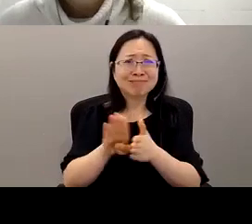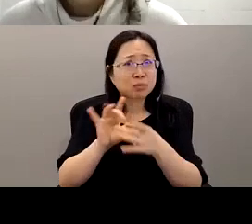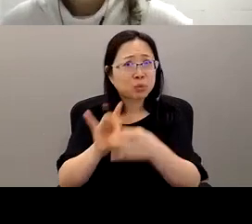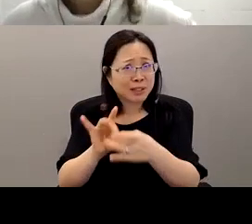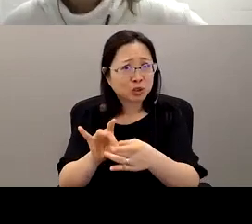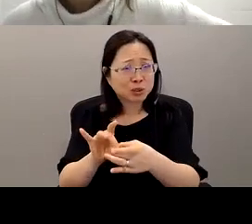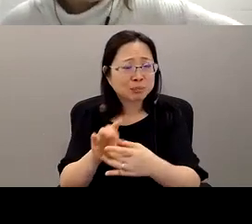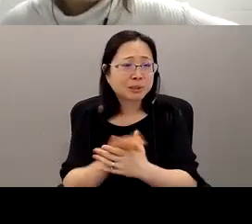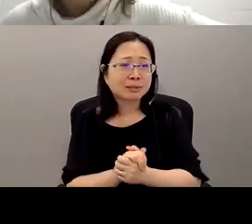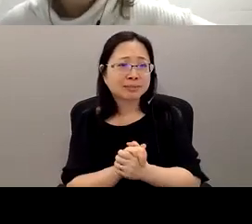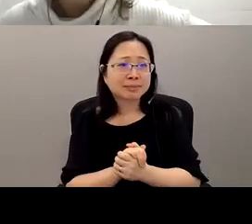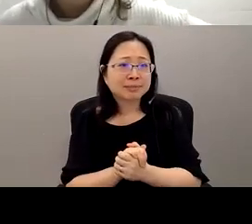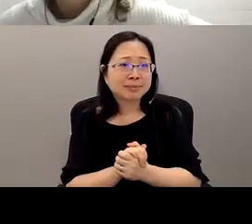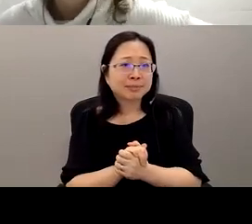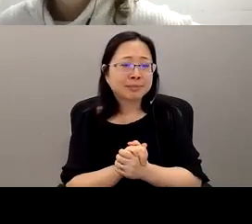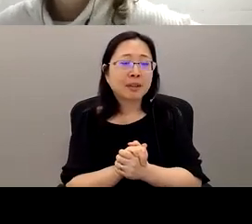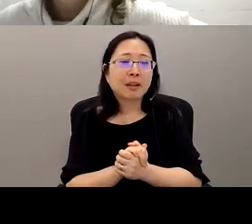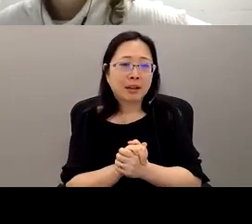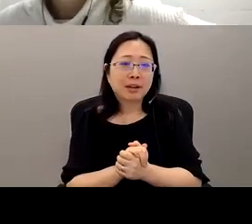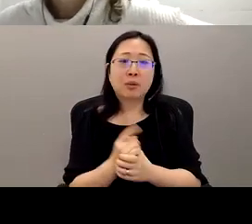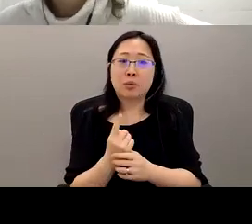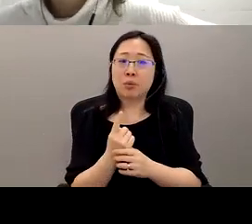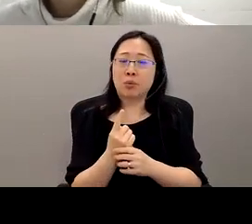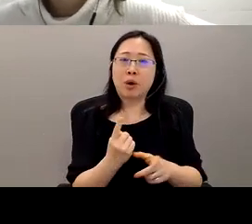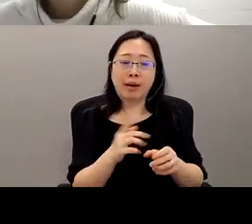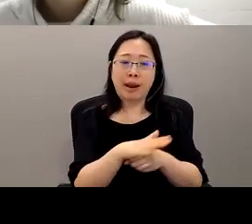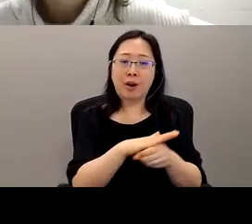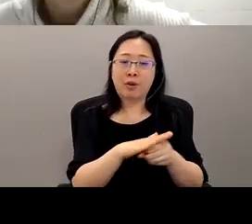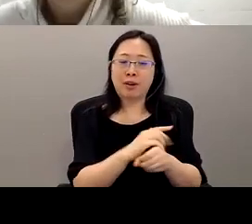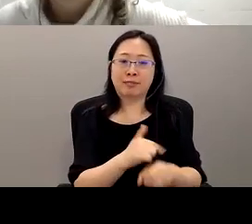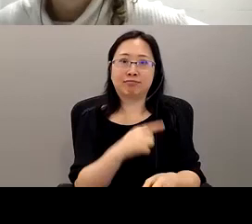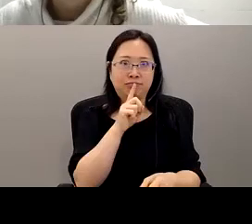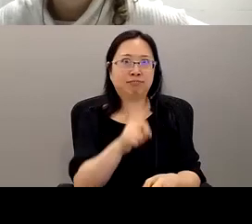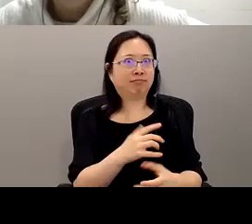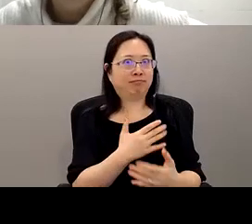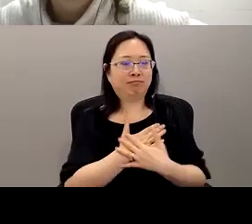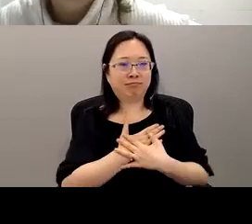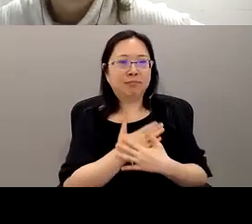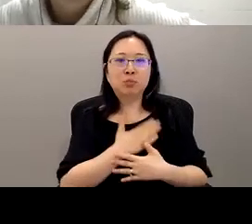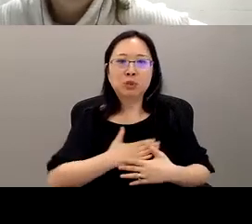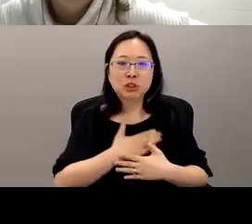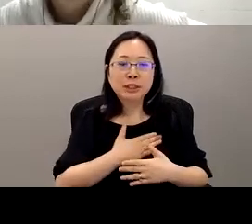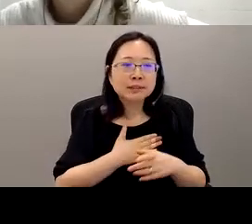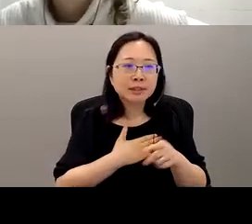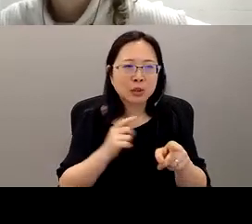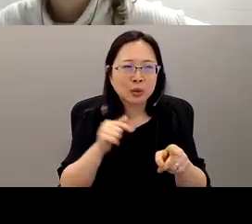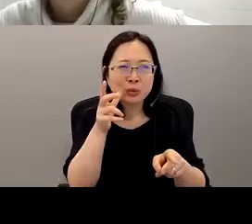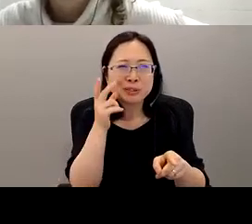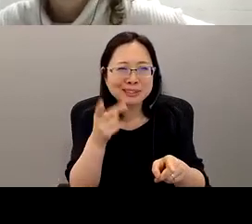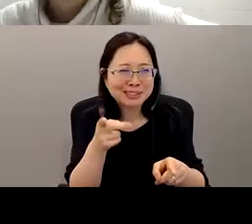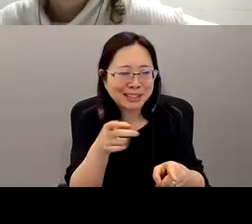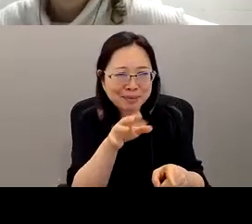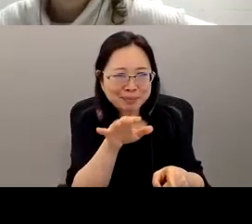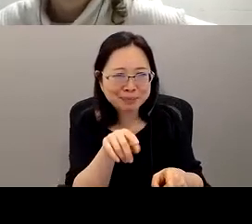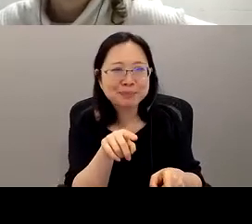So one of the places where I really like to connect with, and you'll see that there's